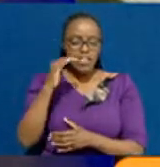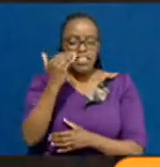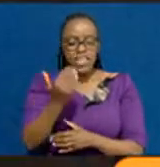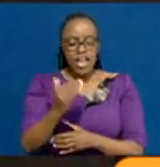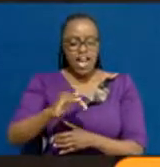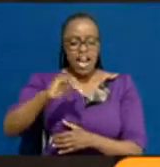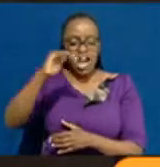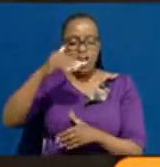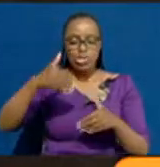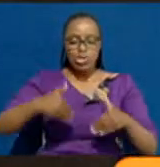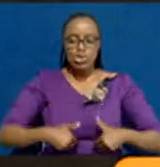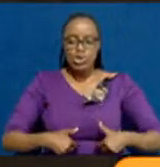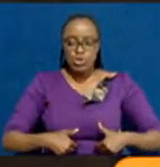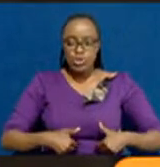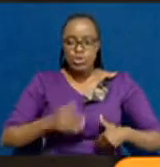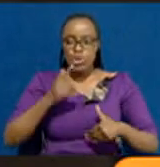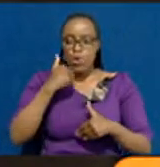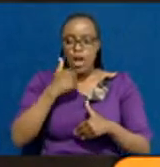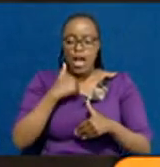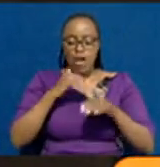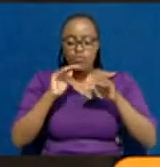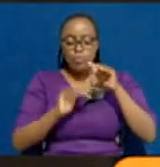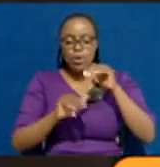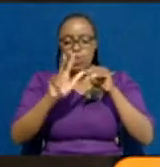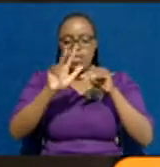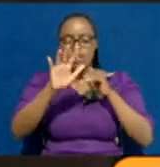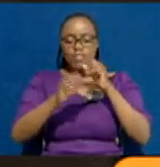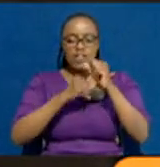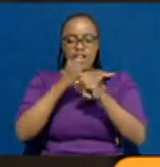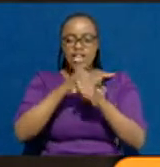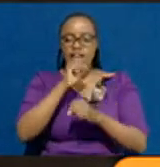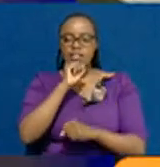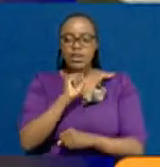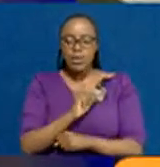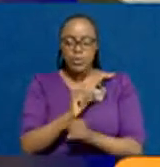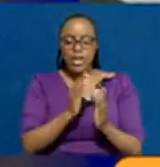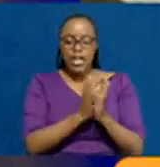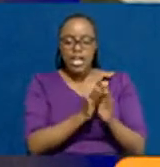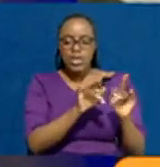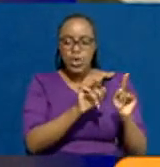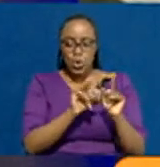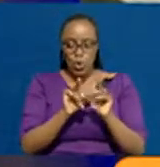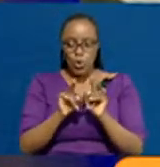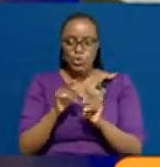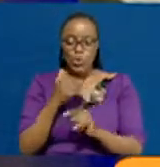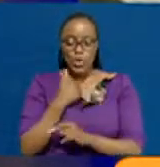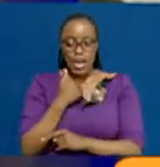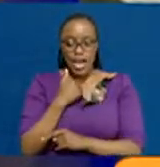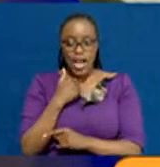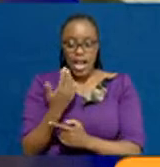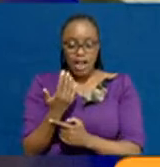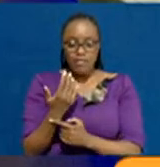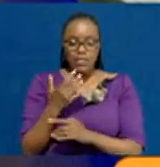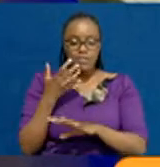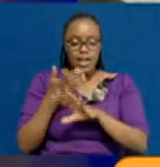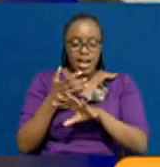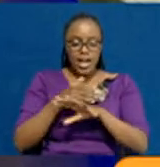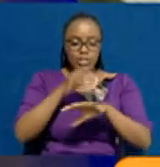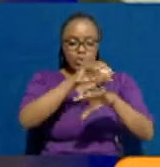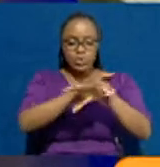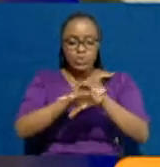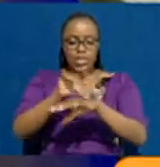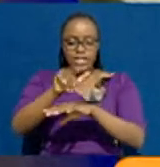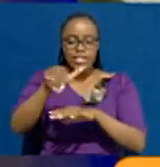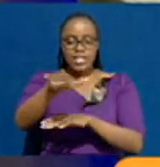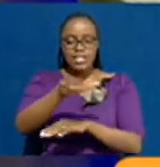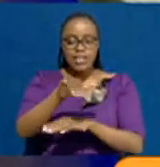adolescents and youth that are below 35 years of age. And then there is, of course, hard to reach areas in